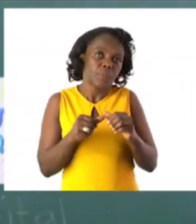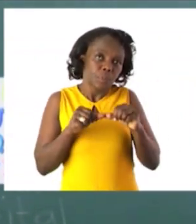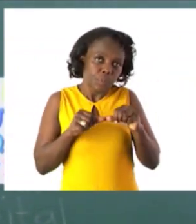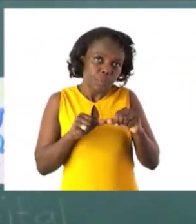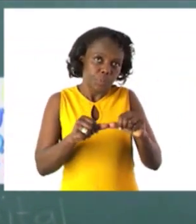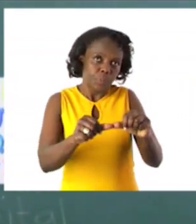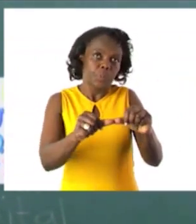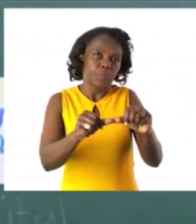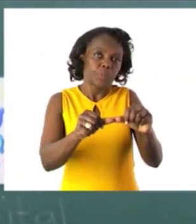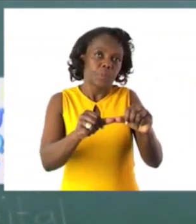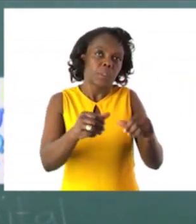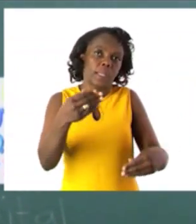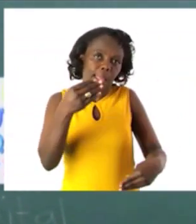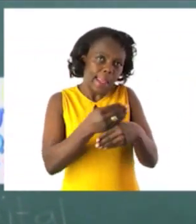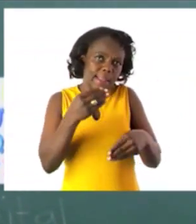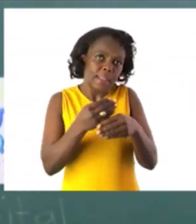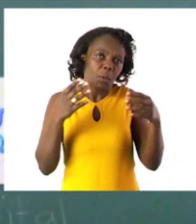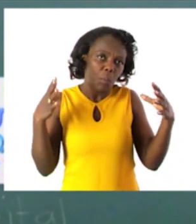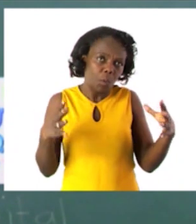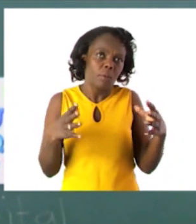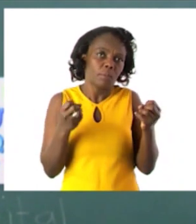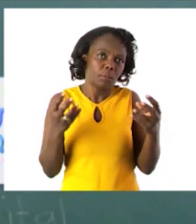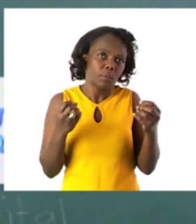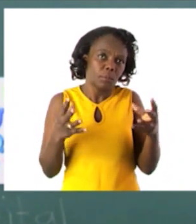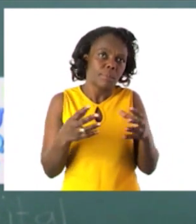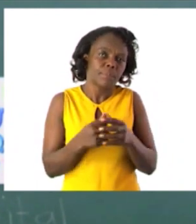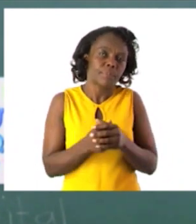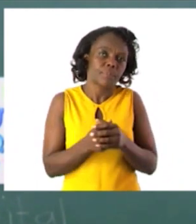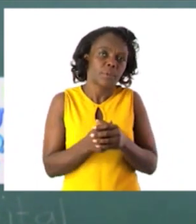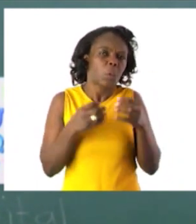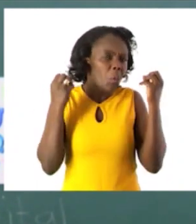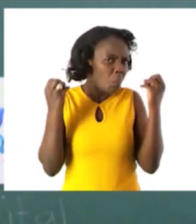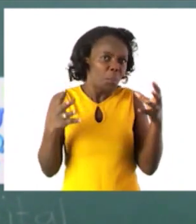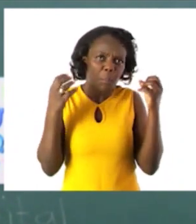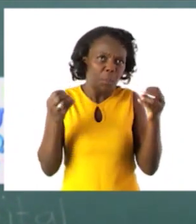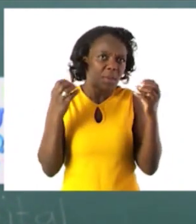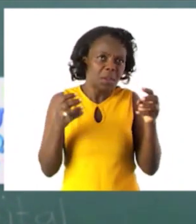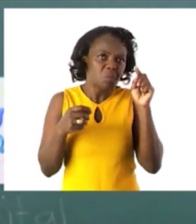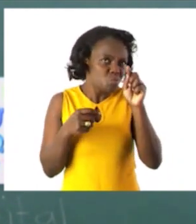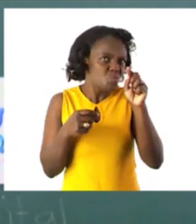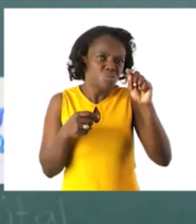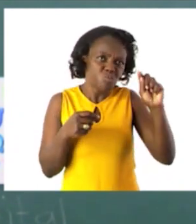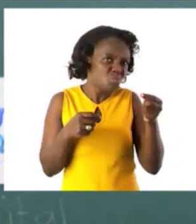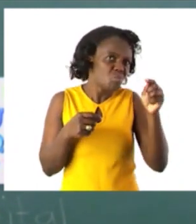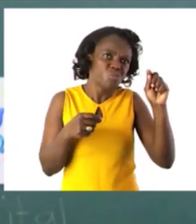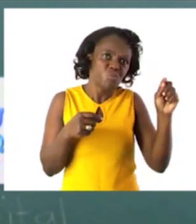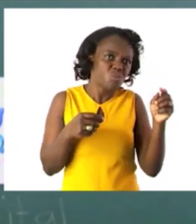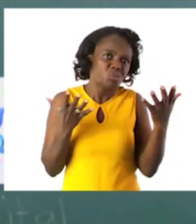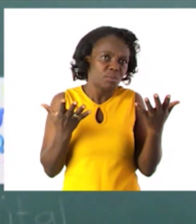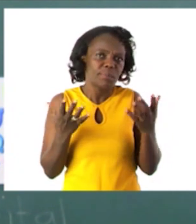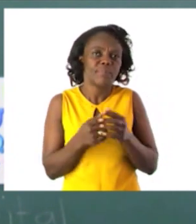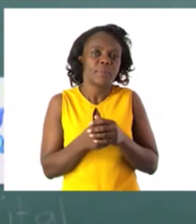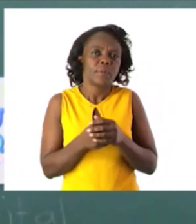continue and adding more. Remember, we have got a lot of punctuation marks. But for you, for your grade, I'm just going to add